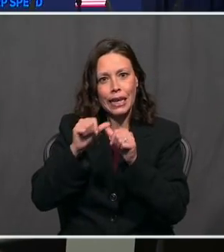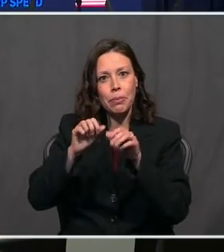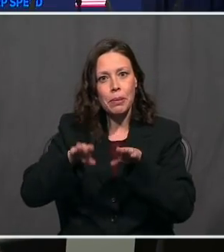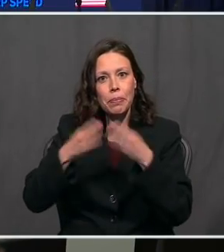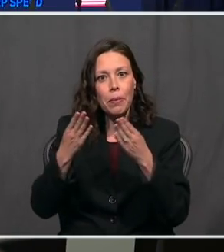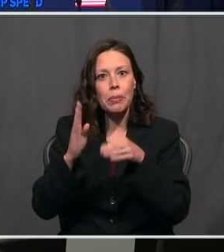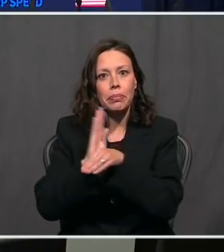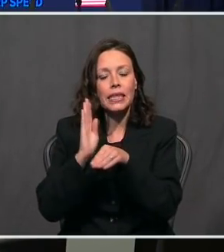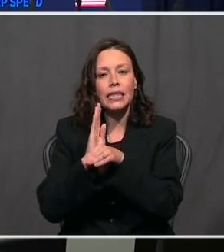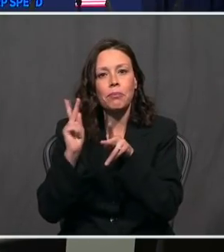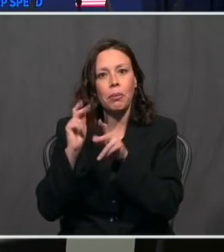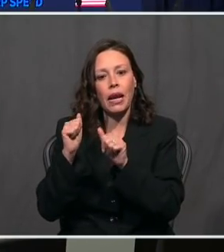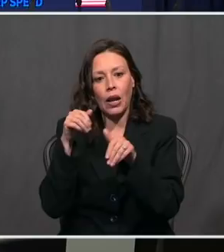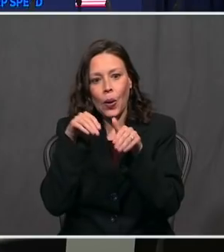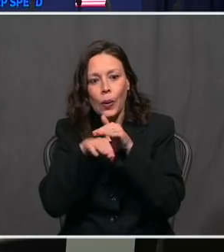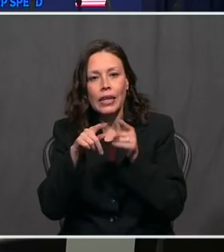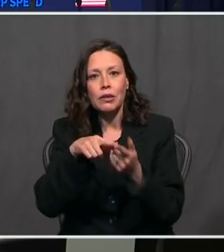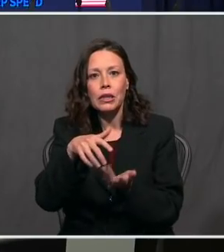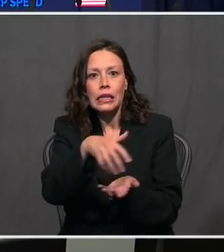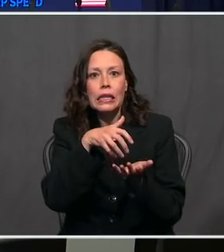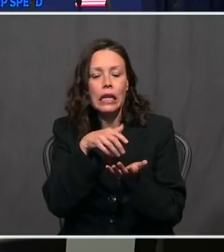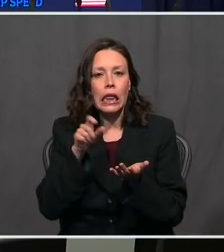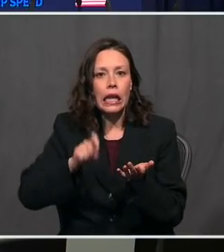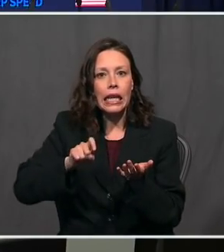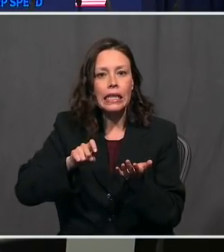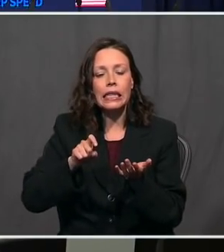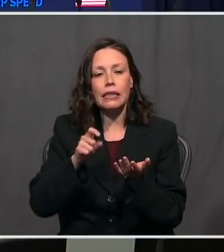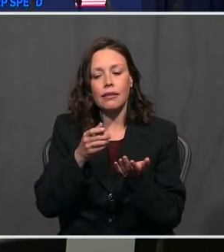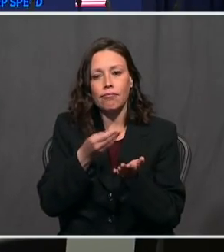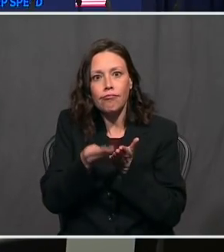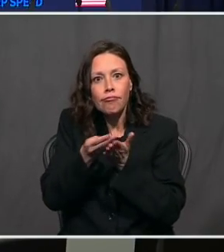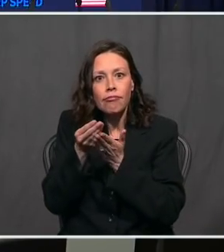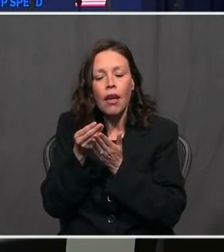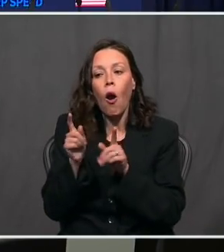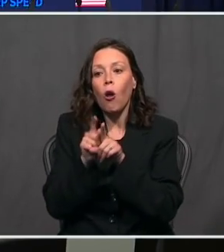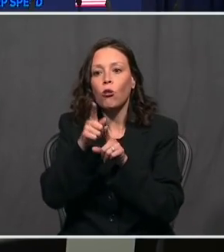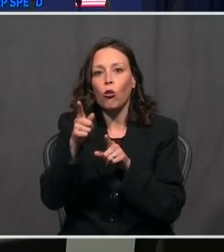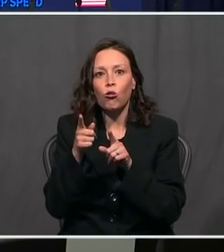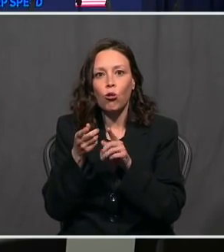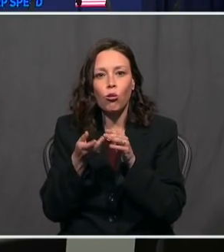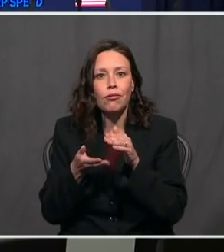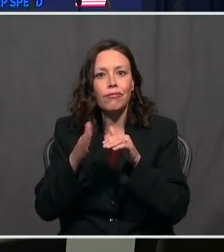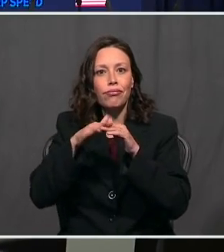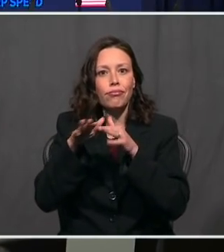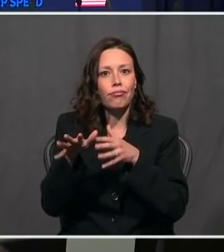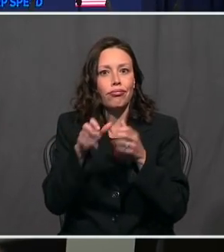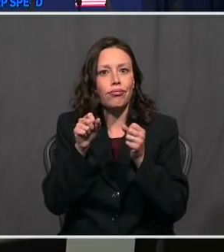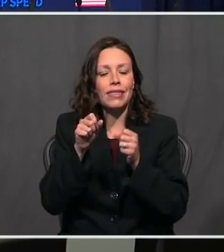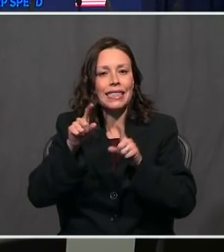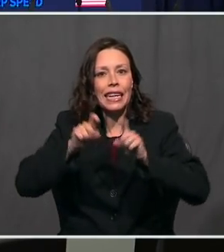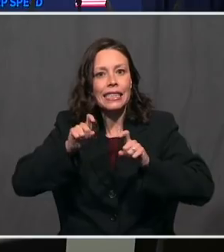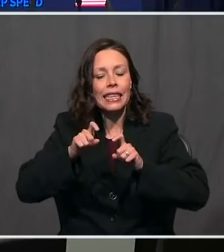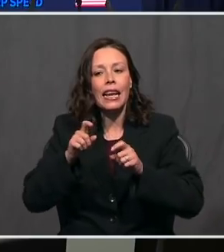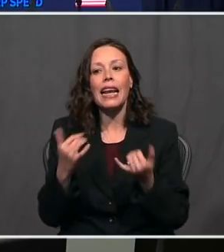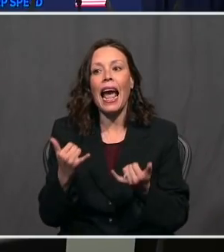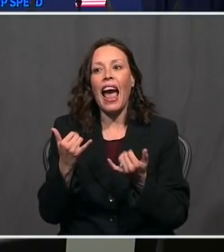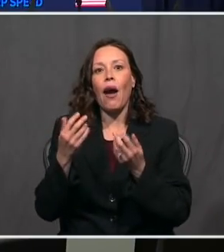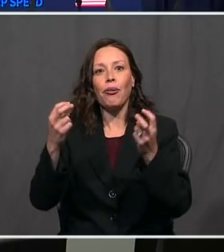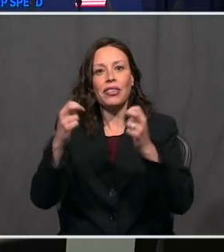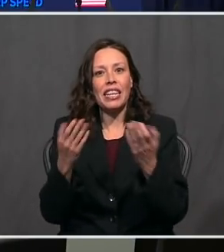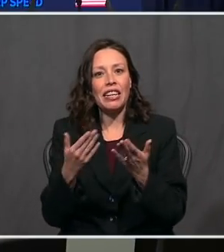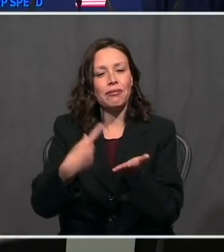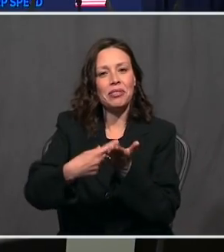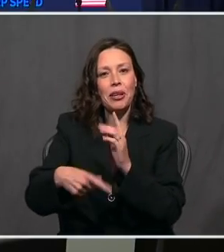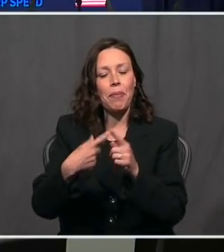had a place to go and get basic goods, to everything you've done to ramp up testing, and now here talking about the vaccine that will